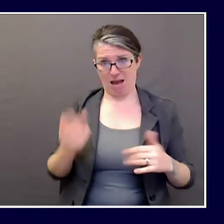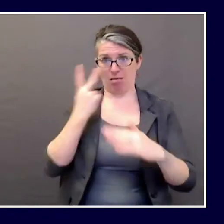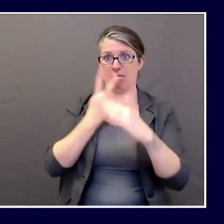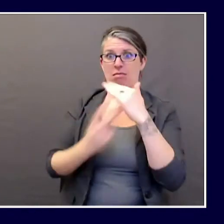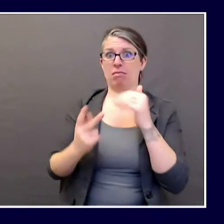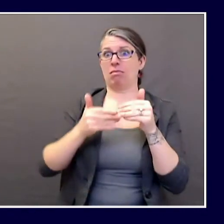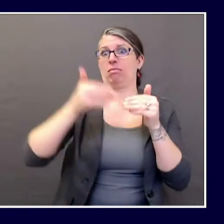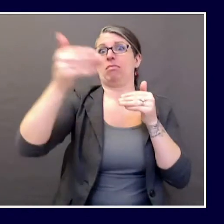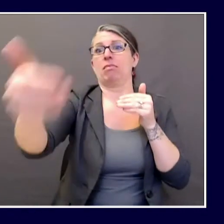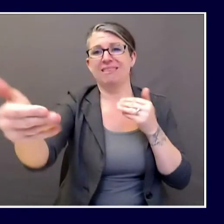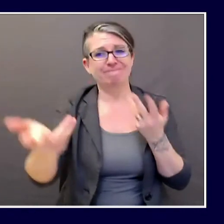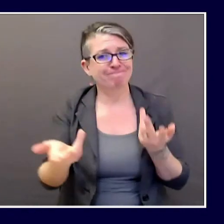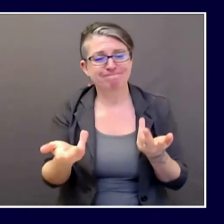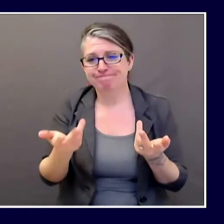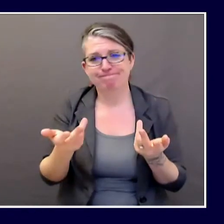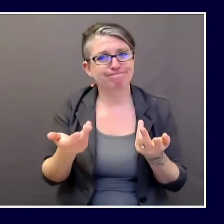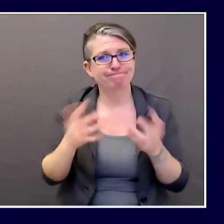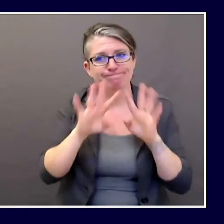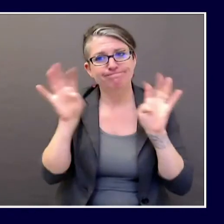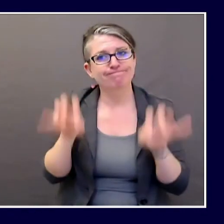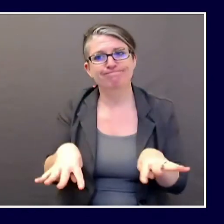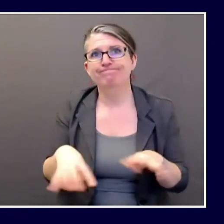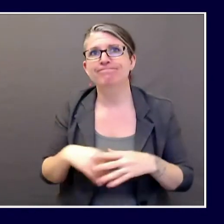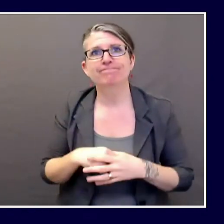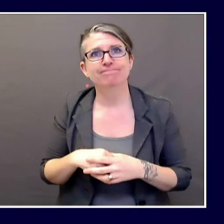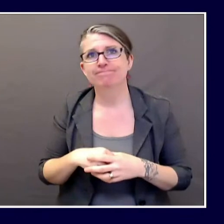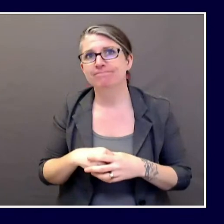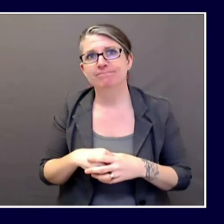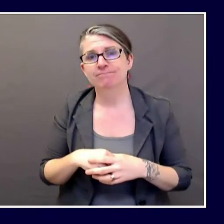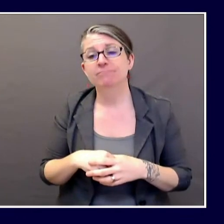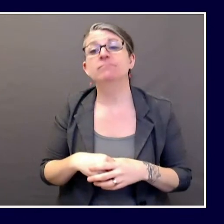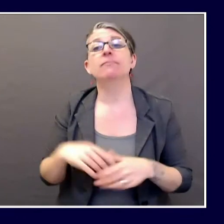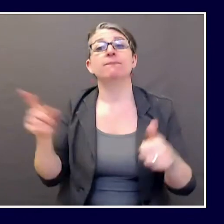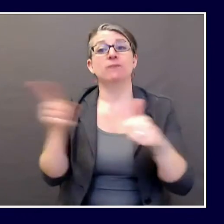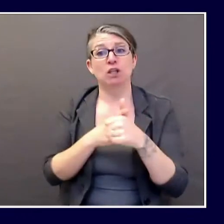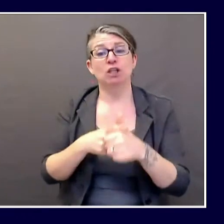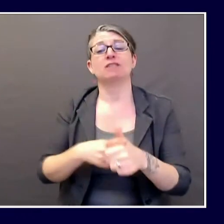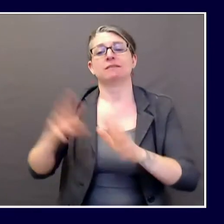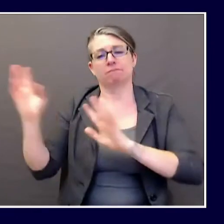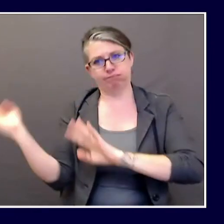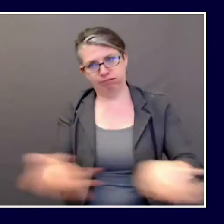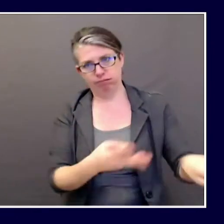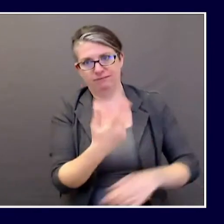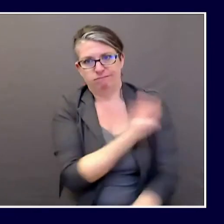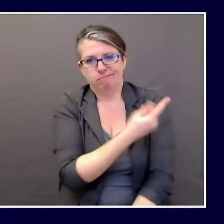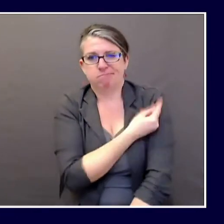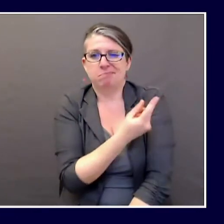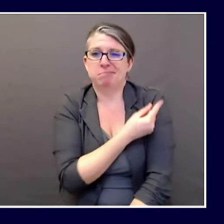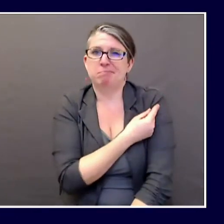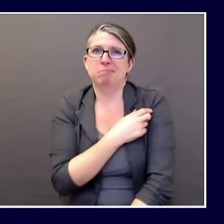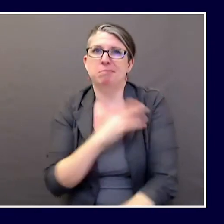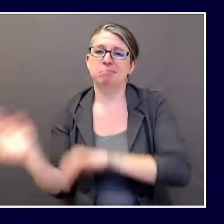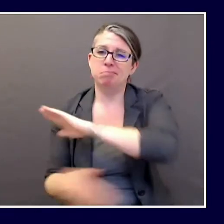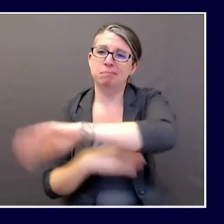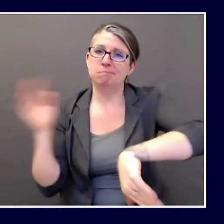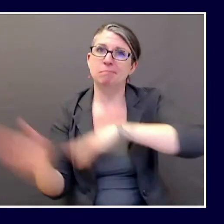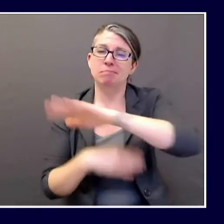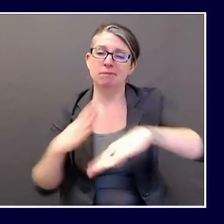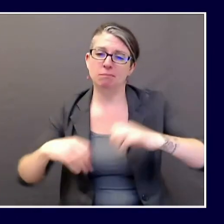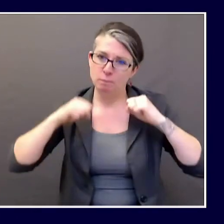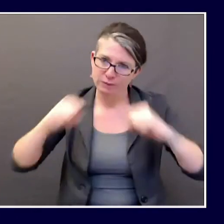more folks we vaccinate in our communities, the safer everyone else is. And that's positive. It's